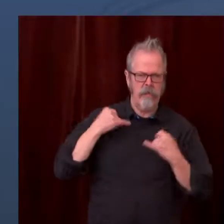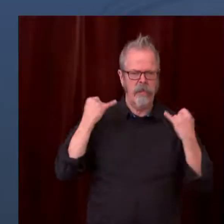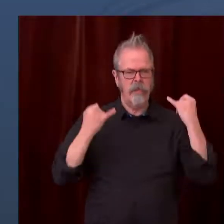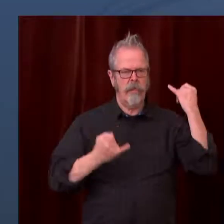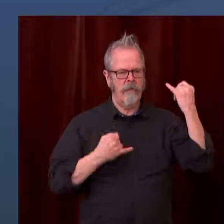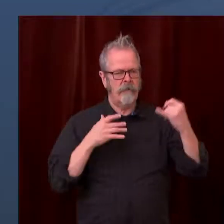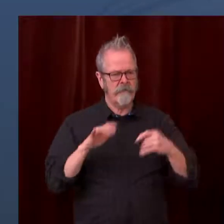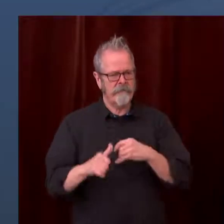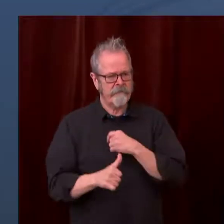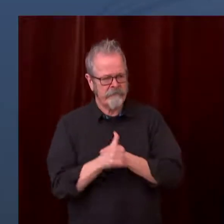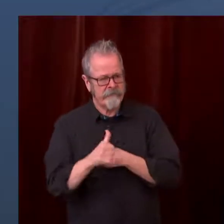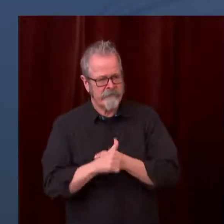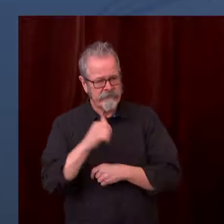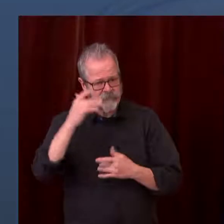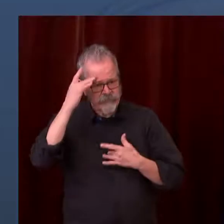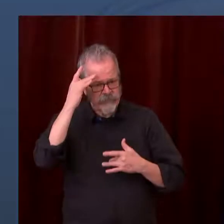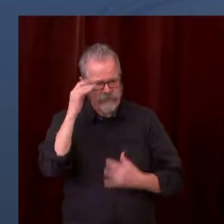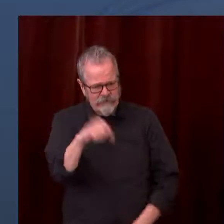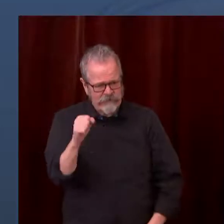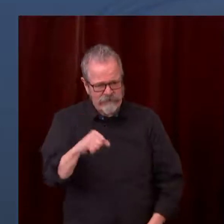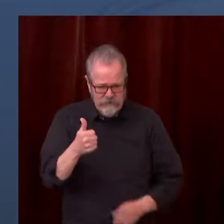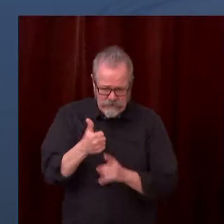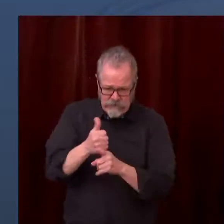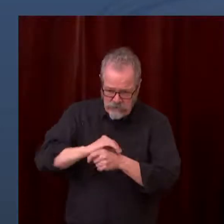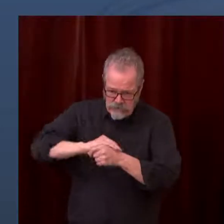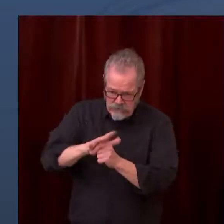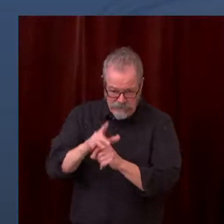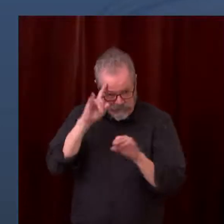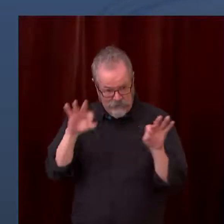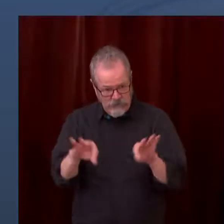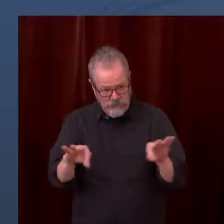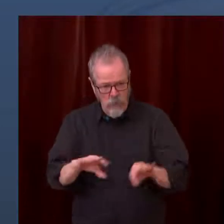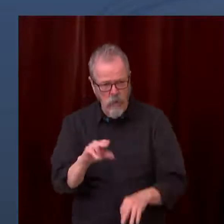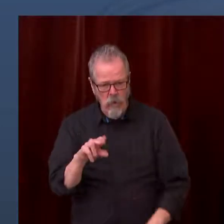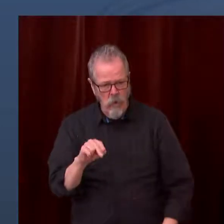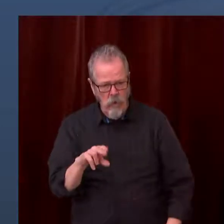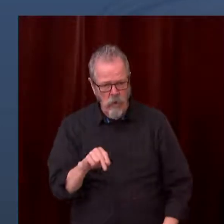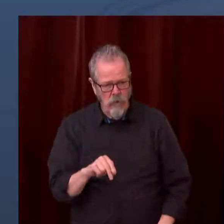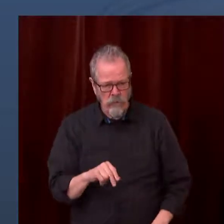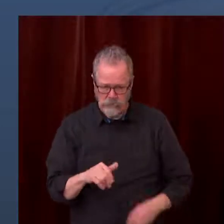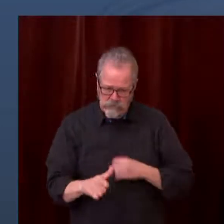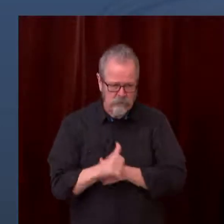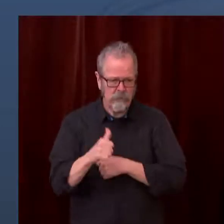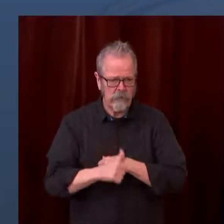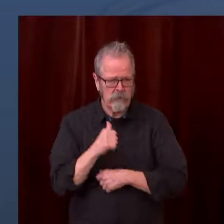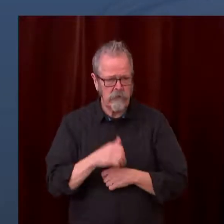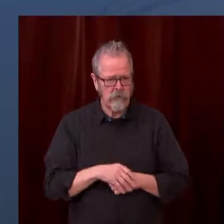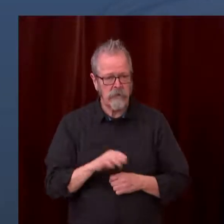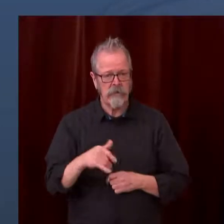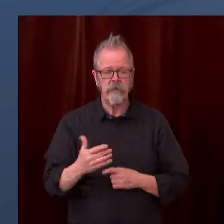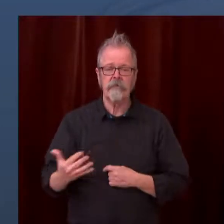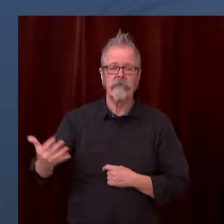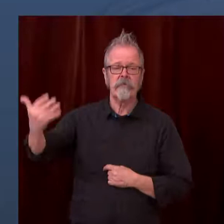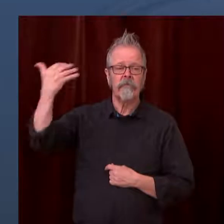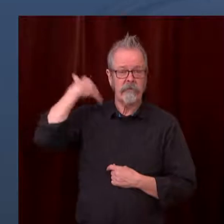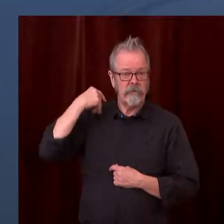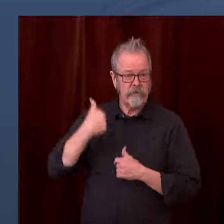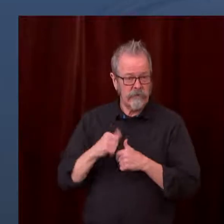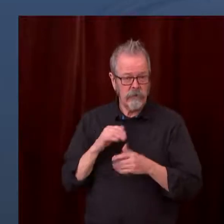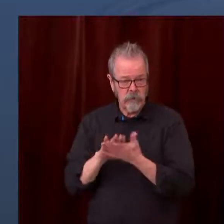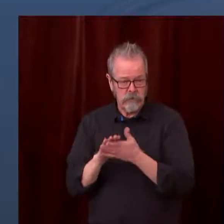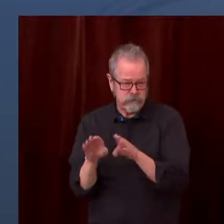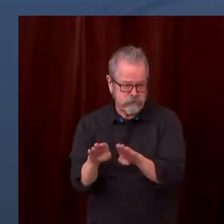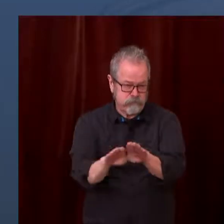And when we made decisions early to close our schools and go remote, we were operating in a very much a vacuum